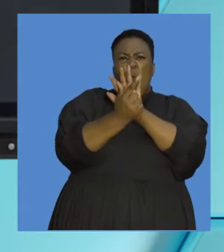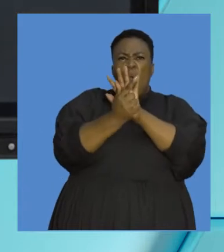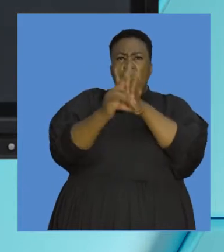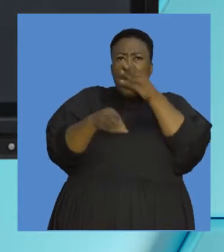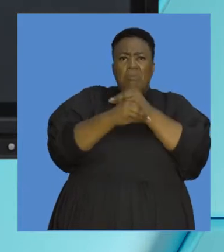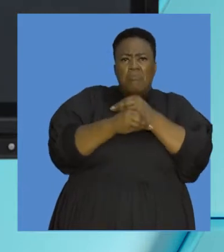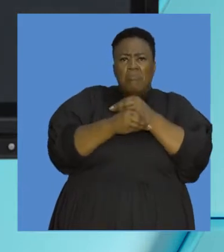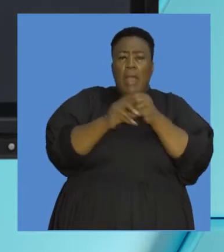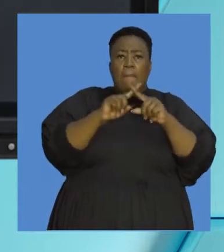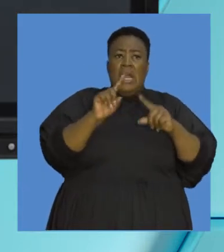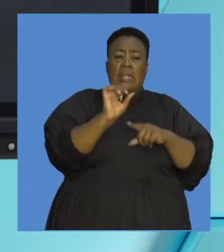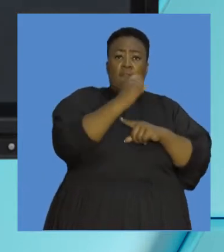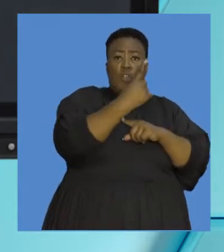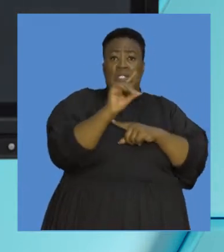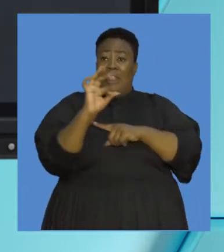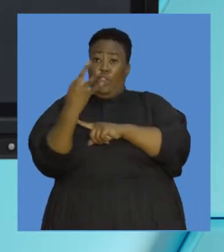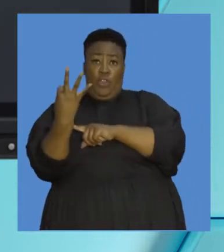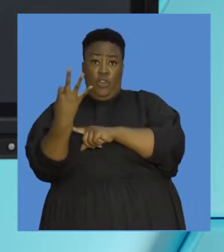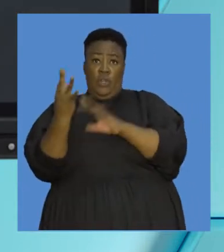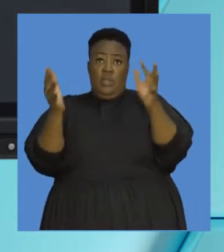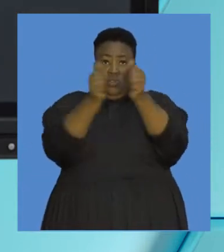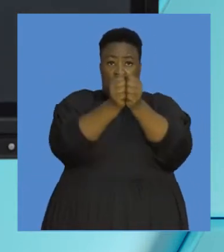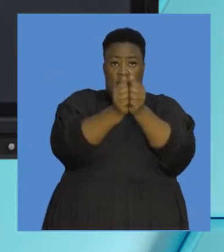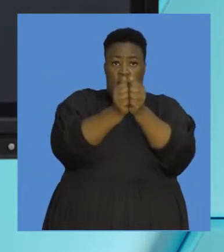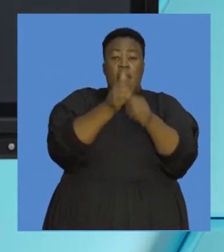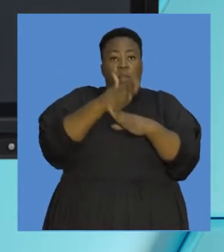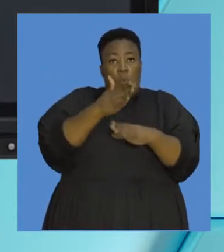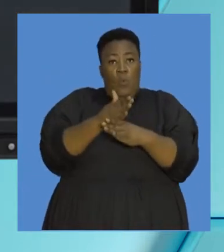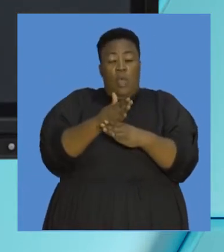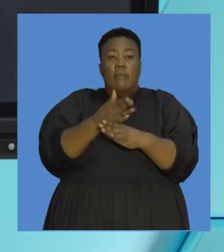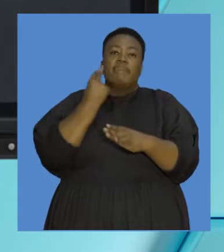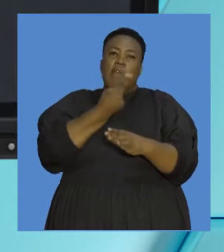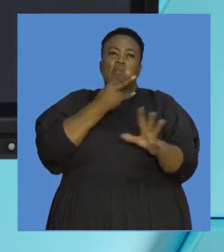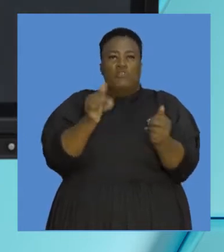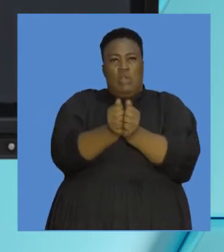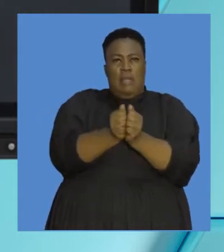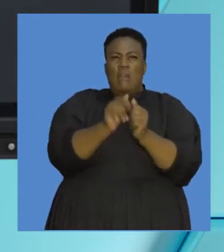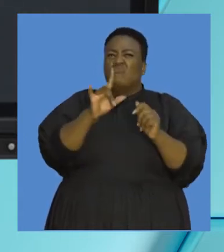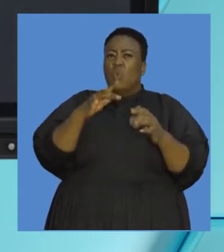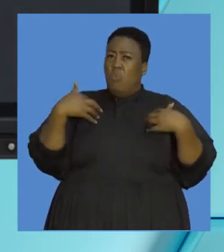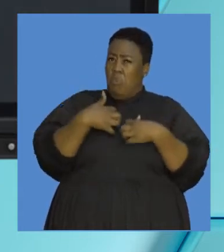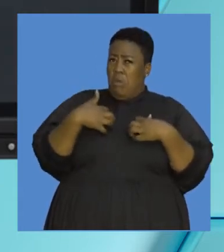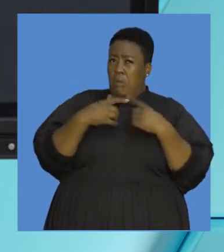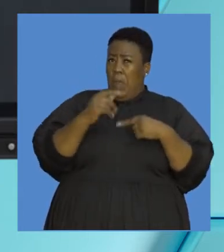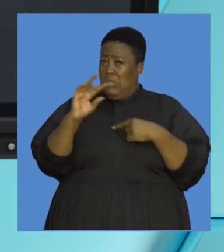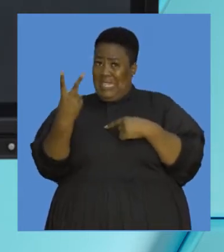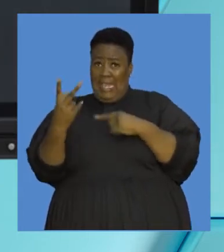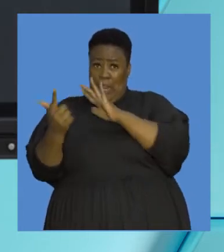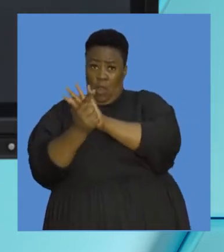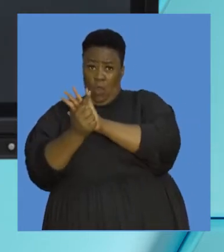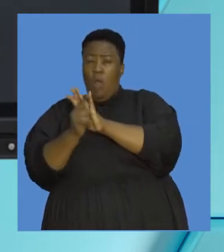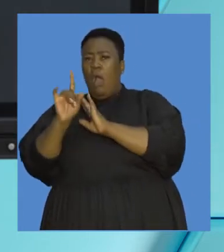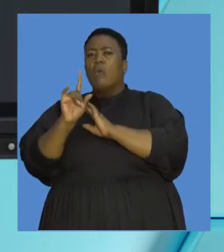but the first law and the third law go together. They actually work really nicely. So don't worry about the second law. We're going to get